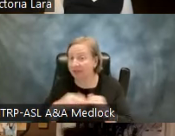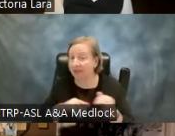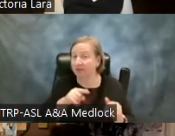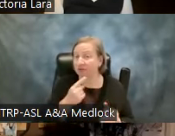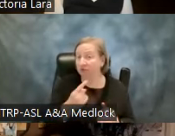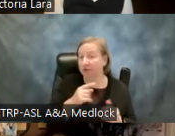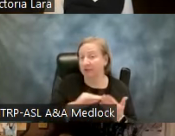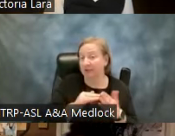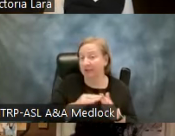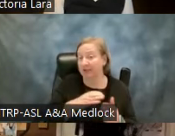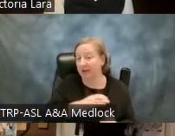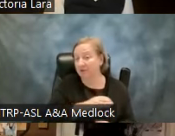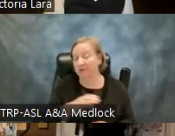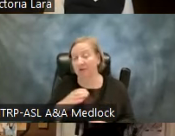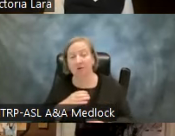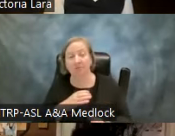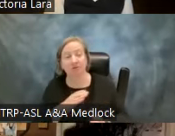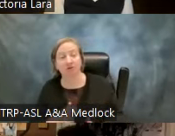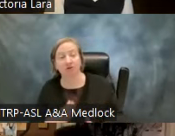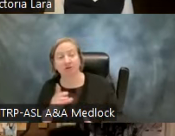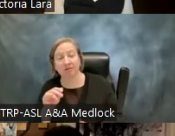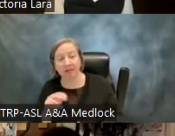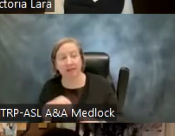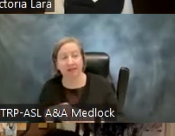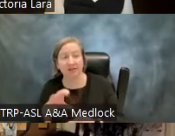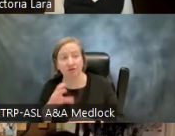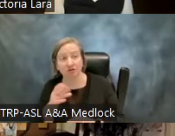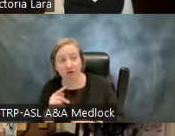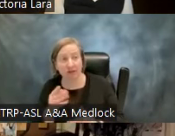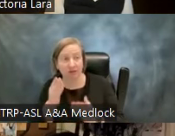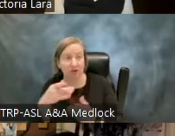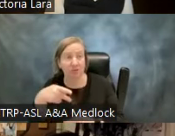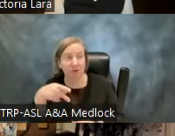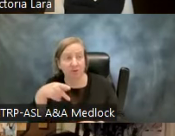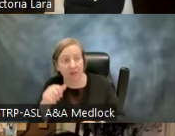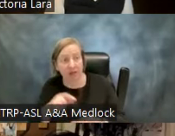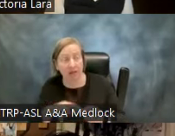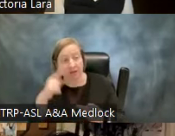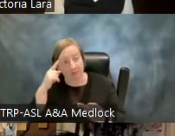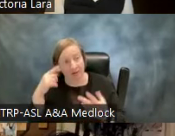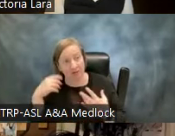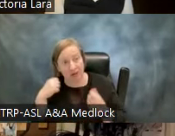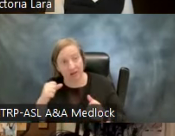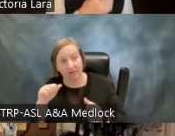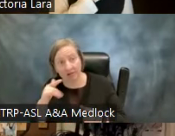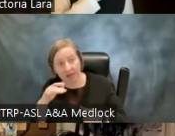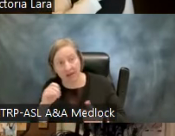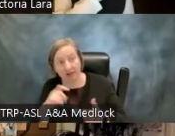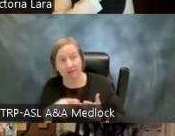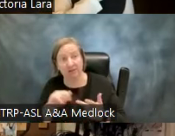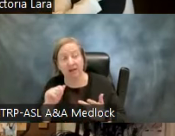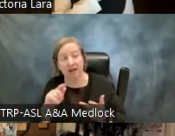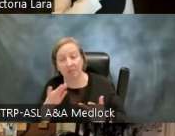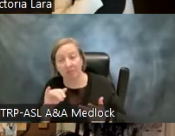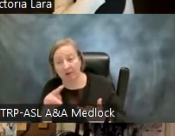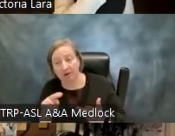Commissioner Dan in the chat suggested PPA, Mental Health Alliance, Albina